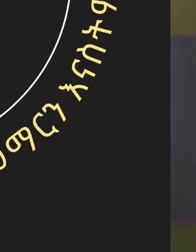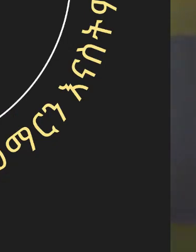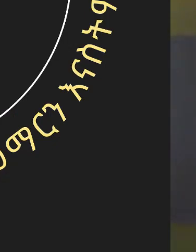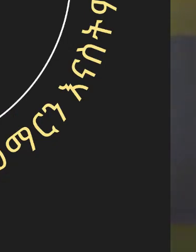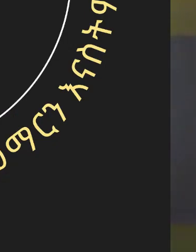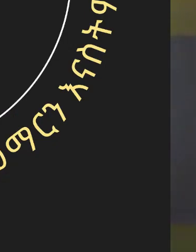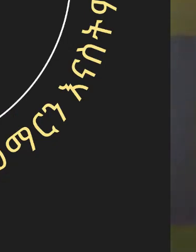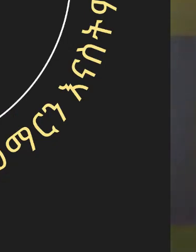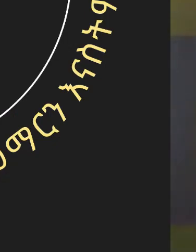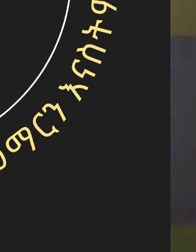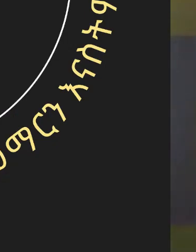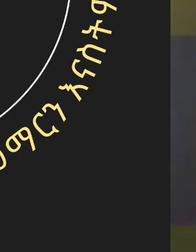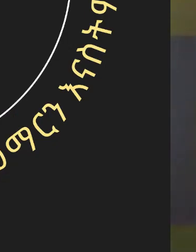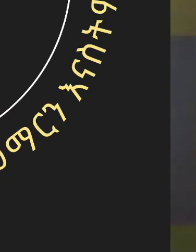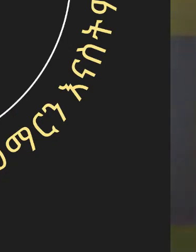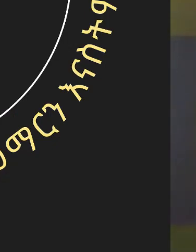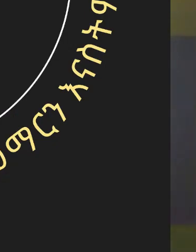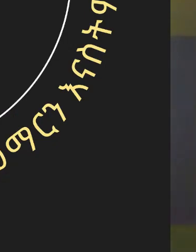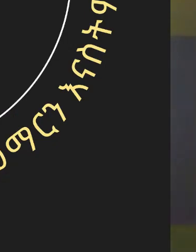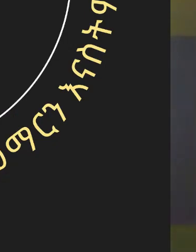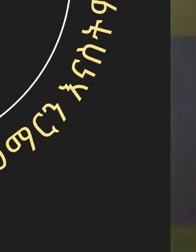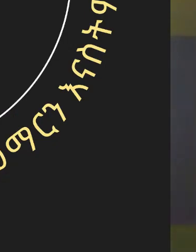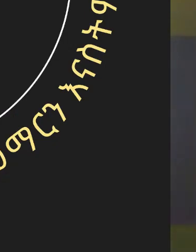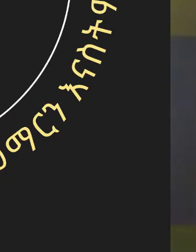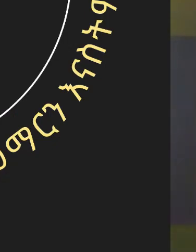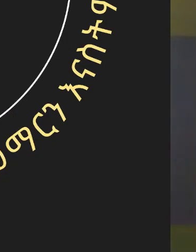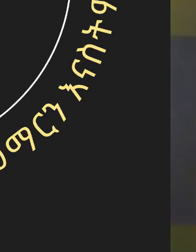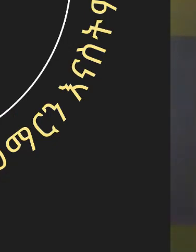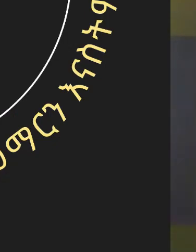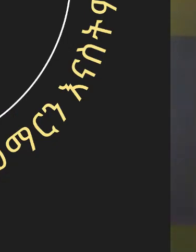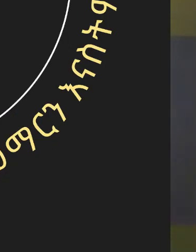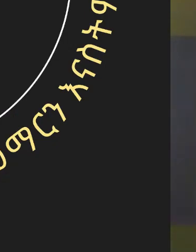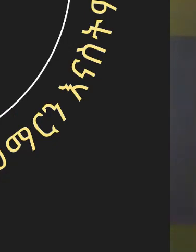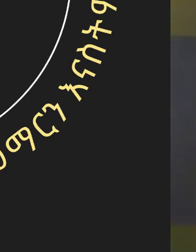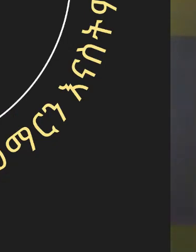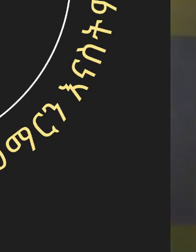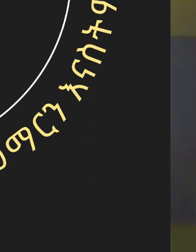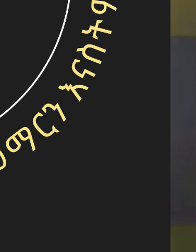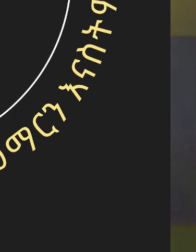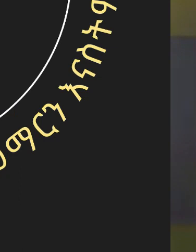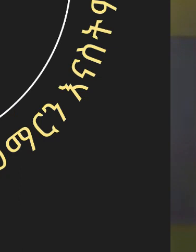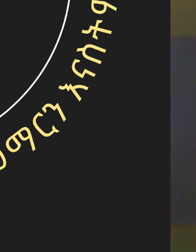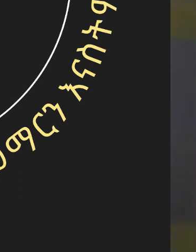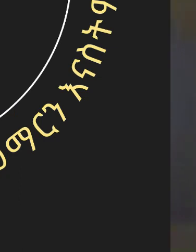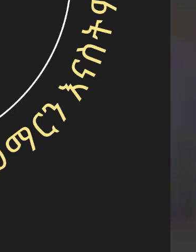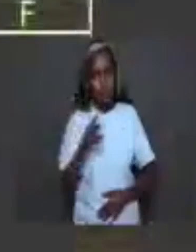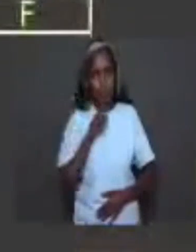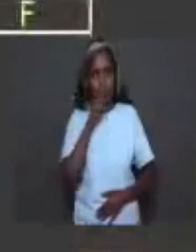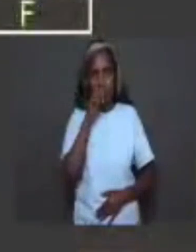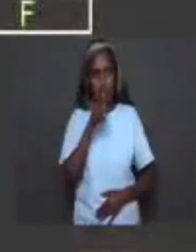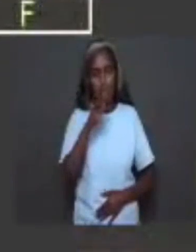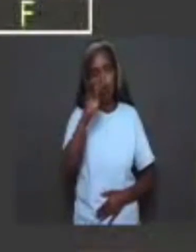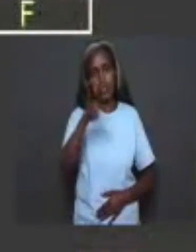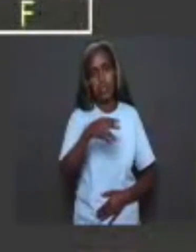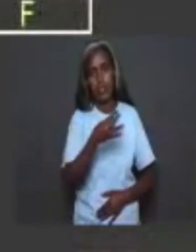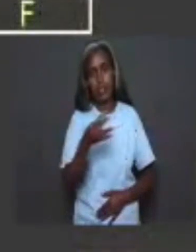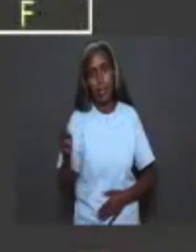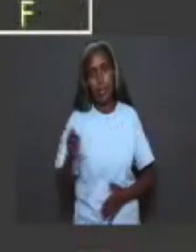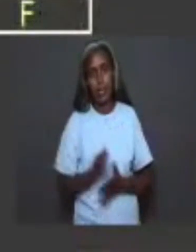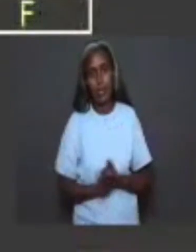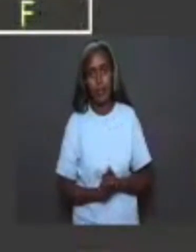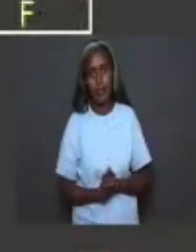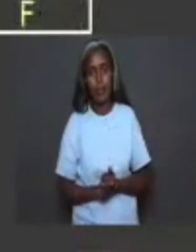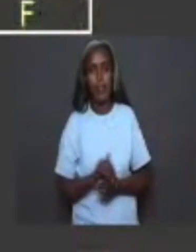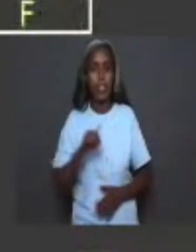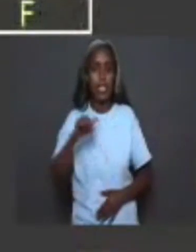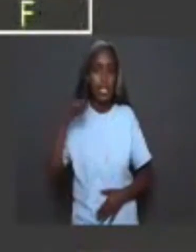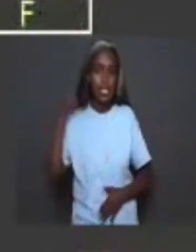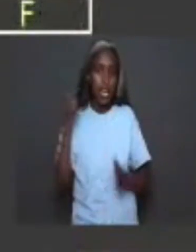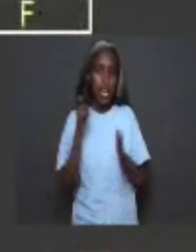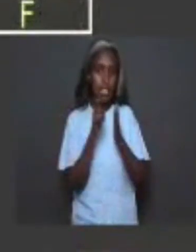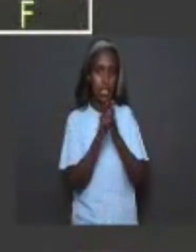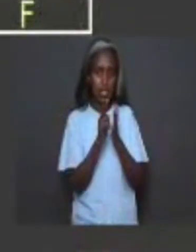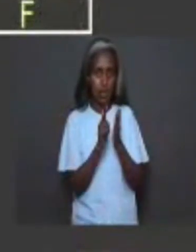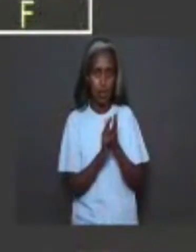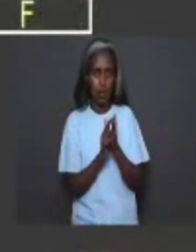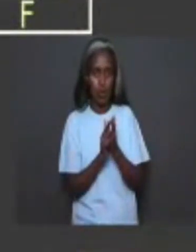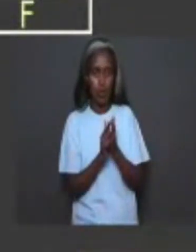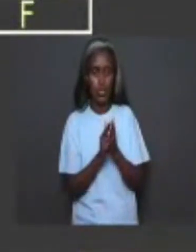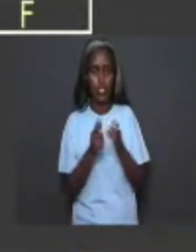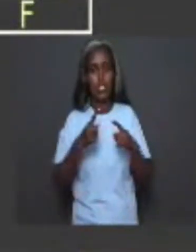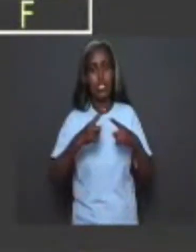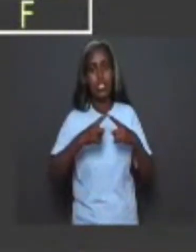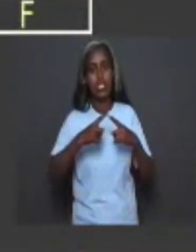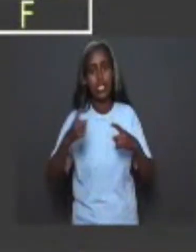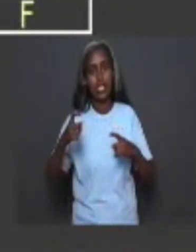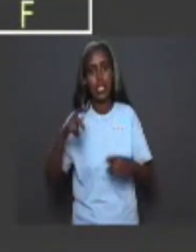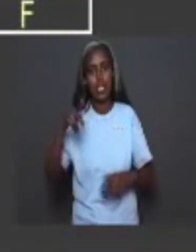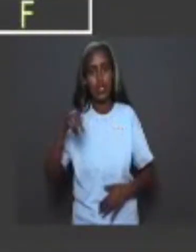can prove this statement using a truth table. The other law is the negation